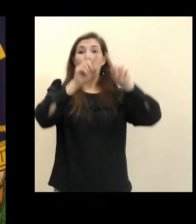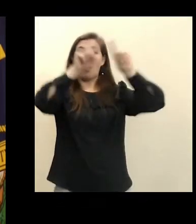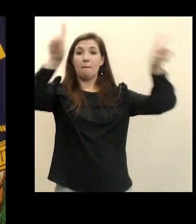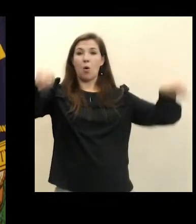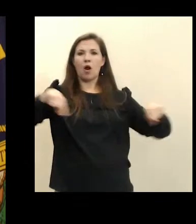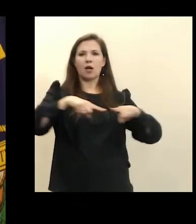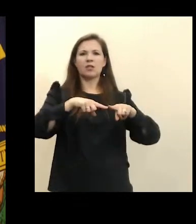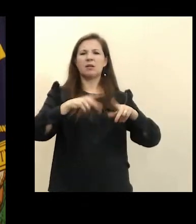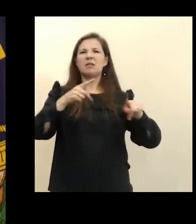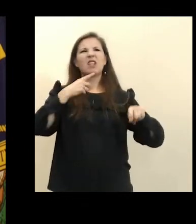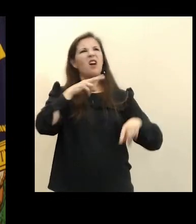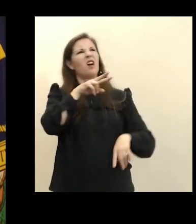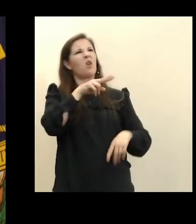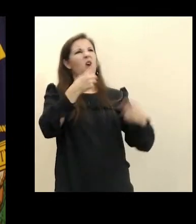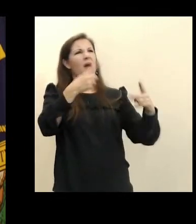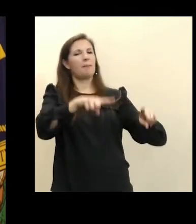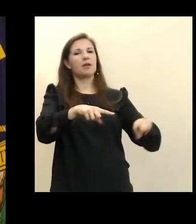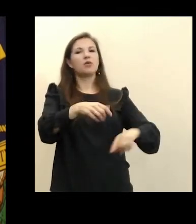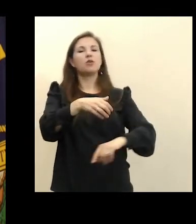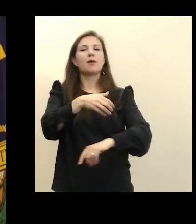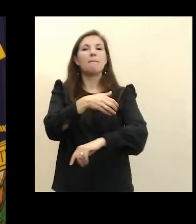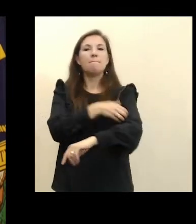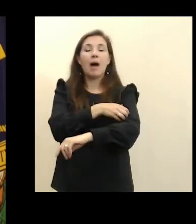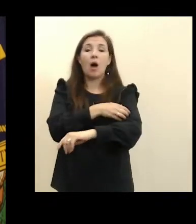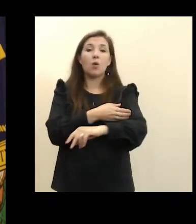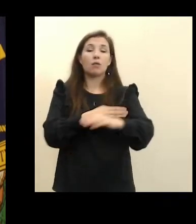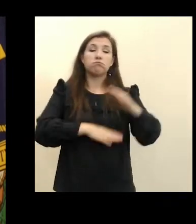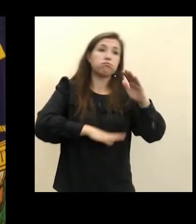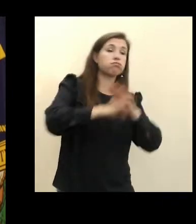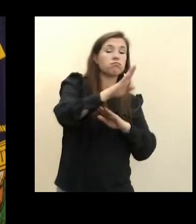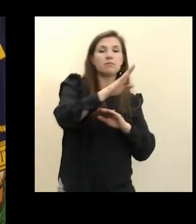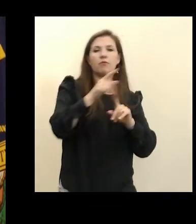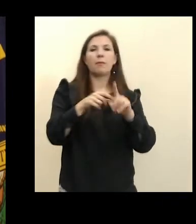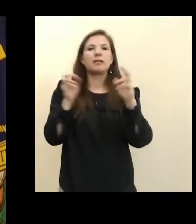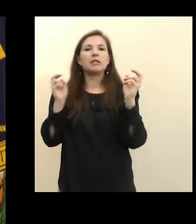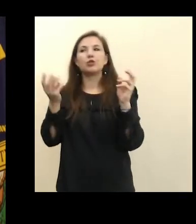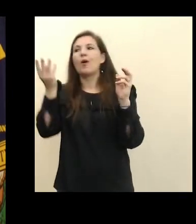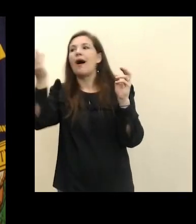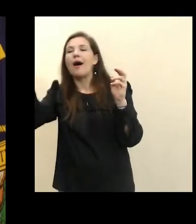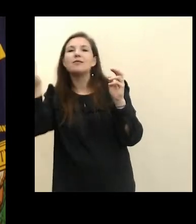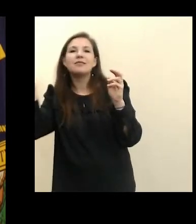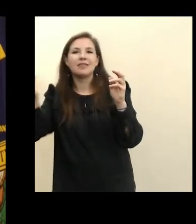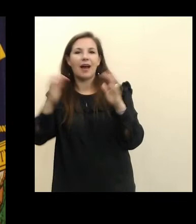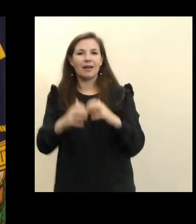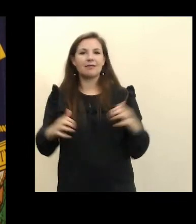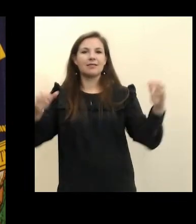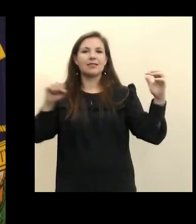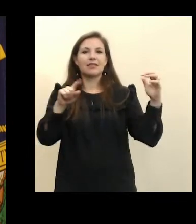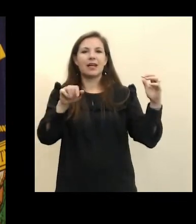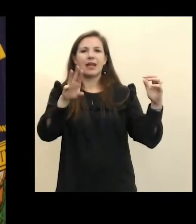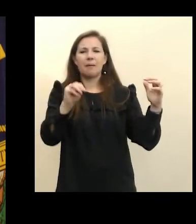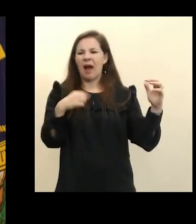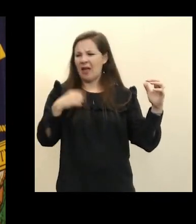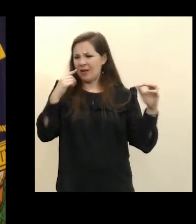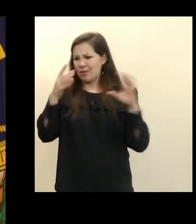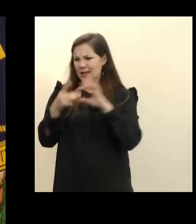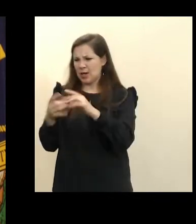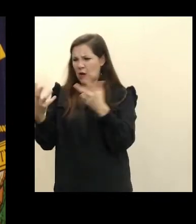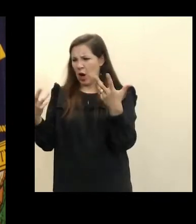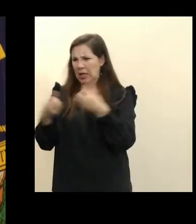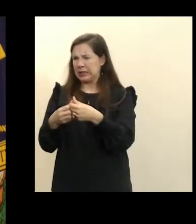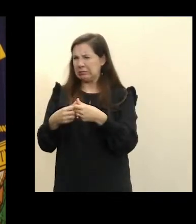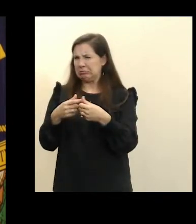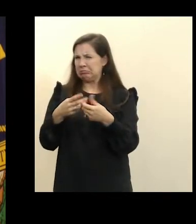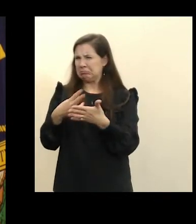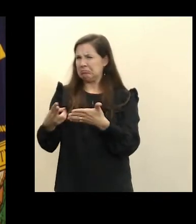People said, what happened to the scoreboards? There was a power surge as a result of an issue outside of the stadium. I think it had to do with a car accident,